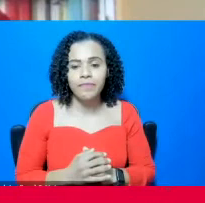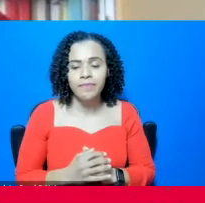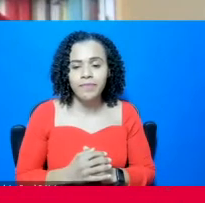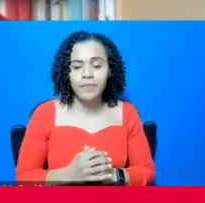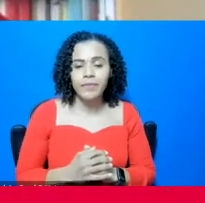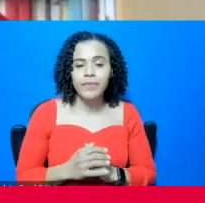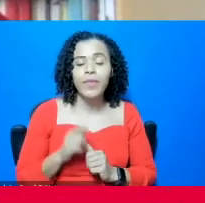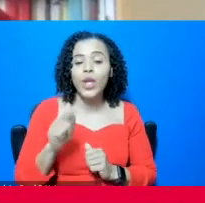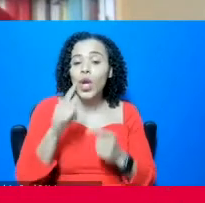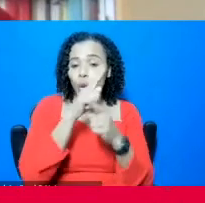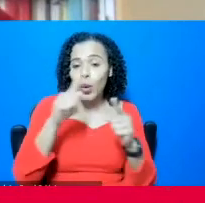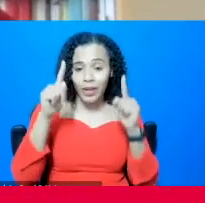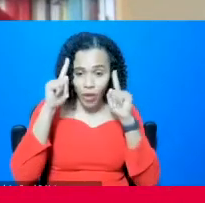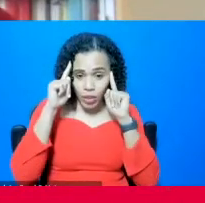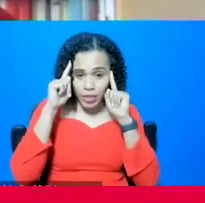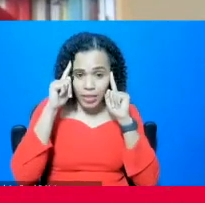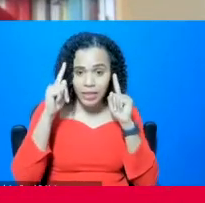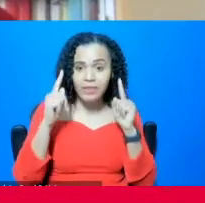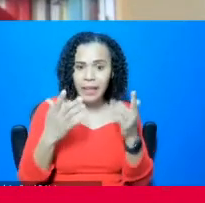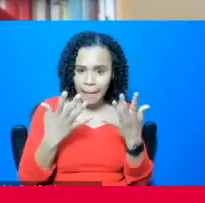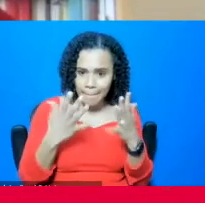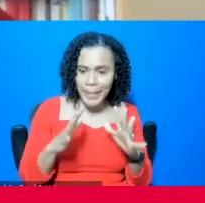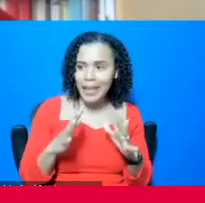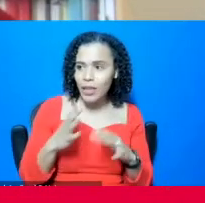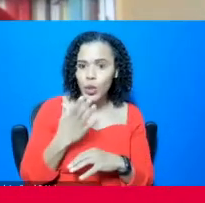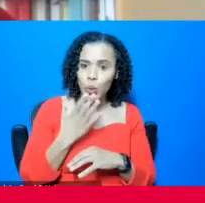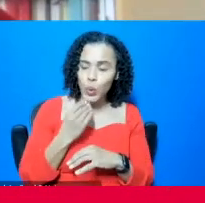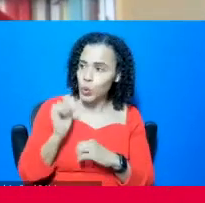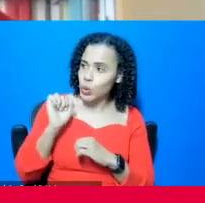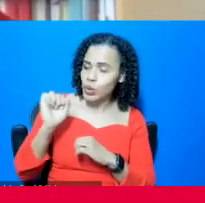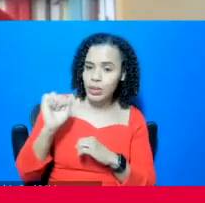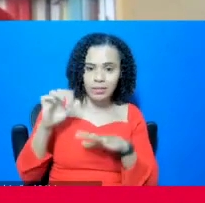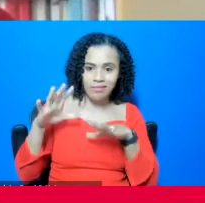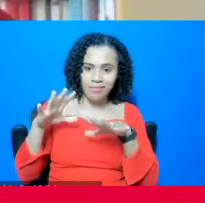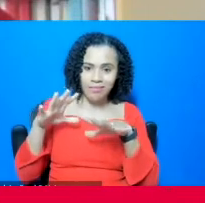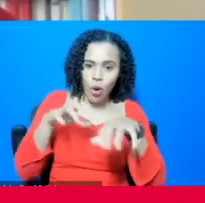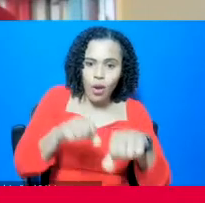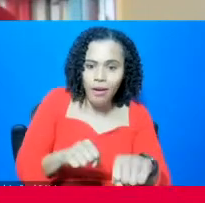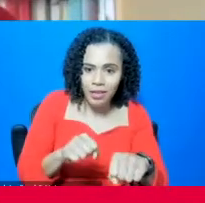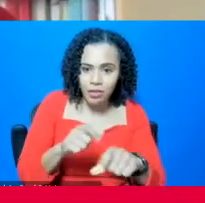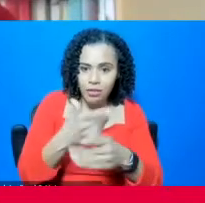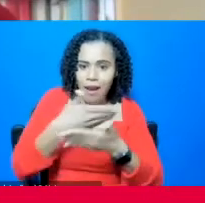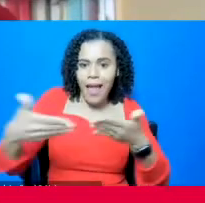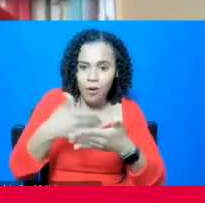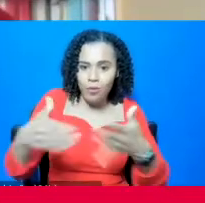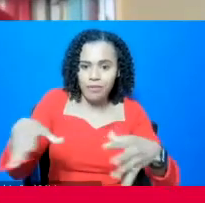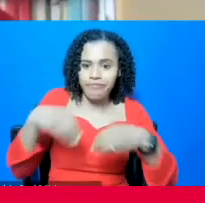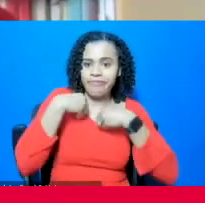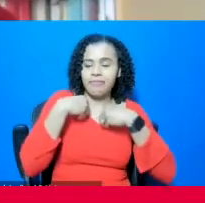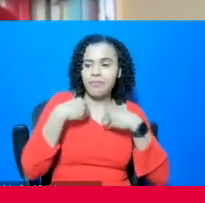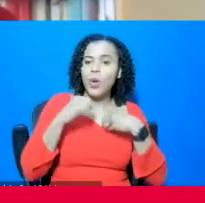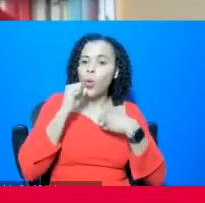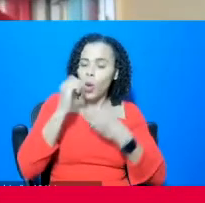At a time where universities have co-opted the language of decolonization as the new diversity, we'll be discussing, how does the